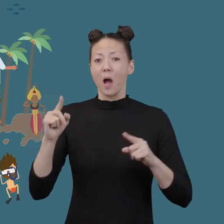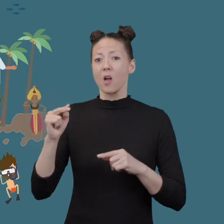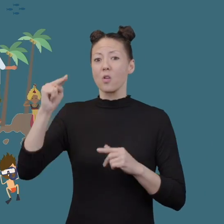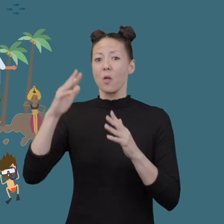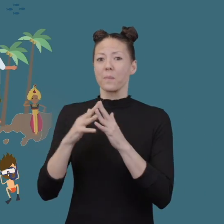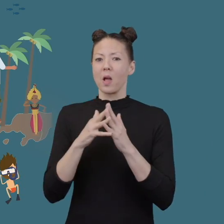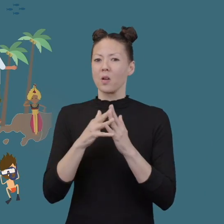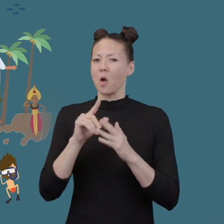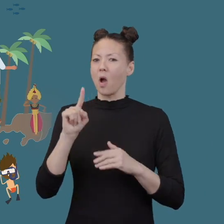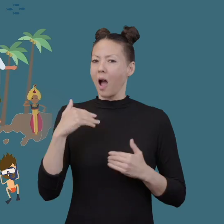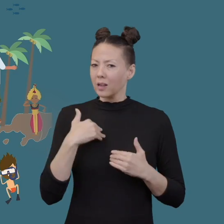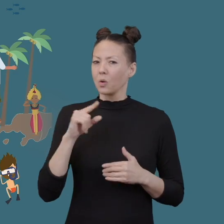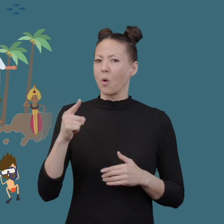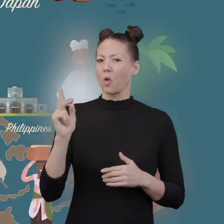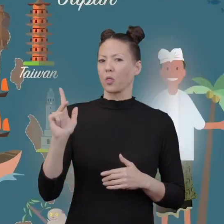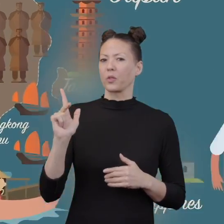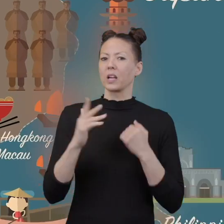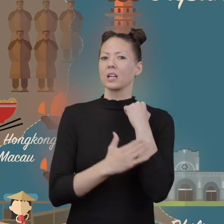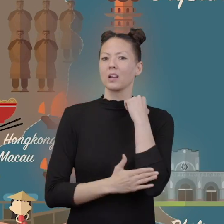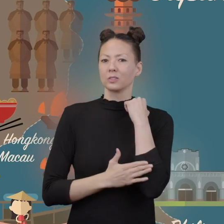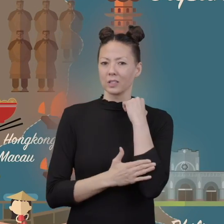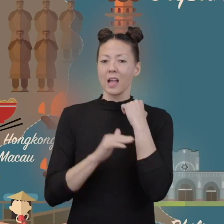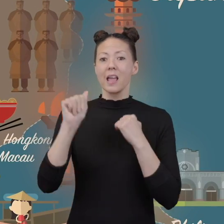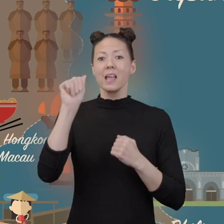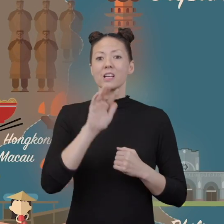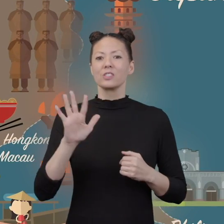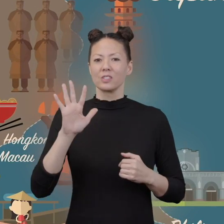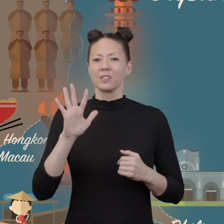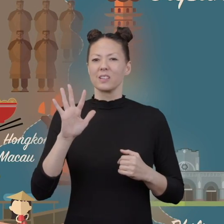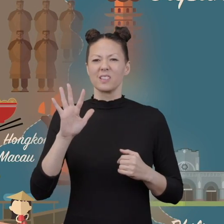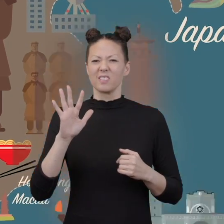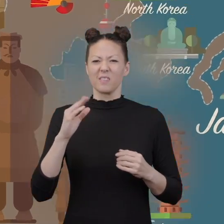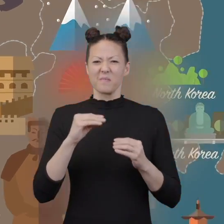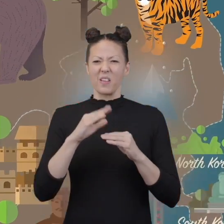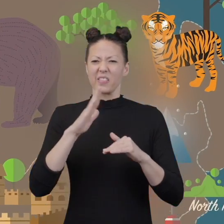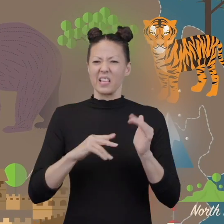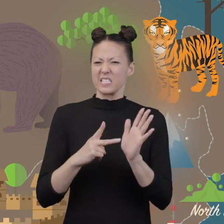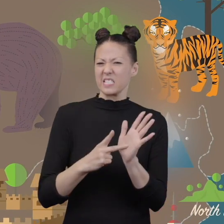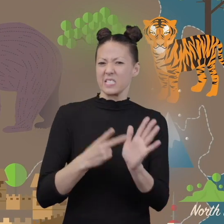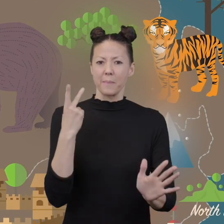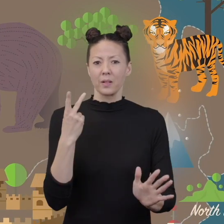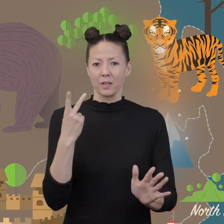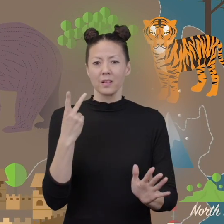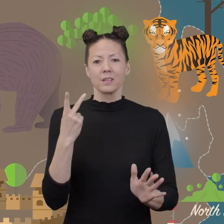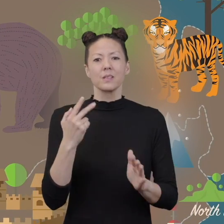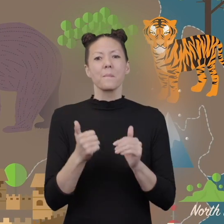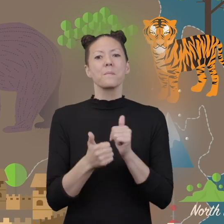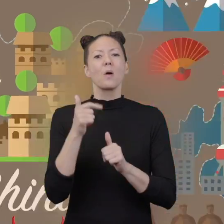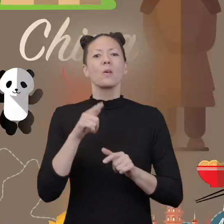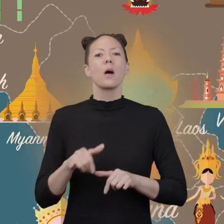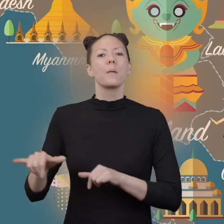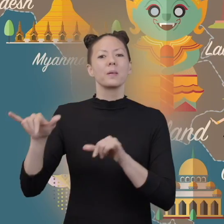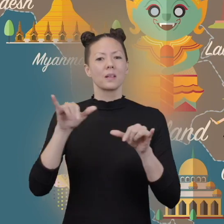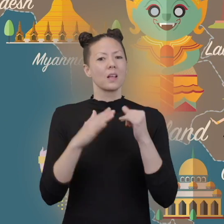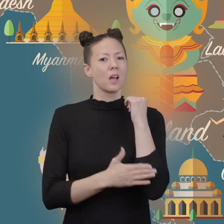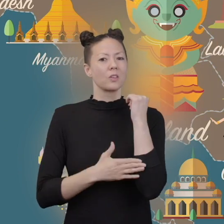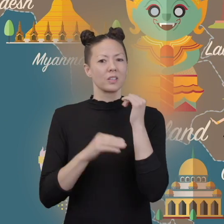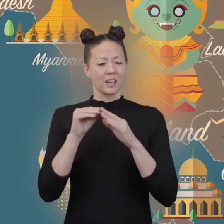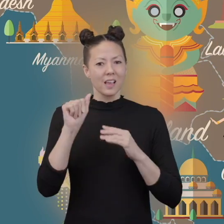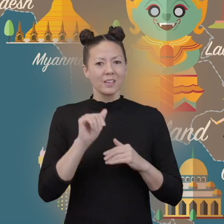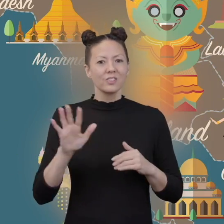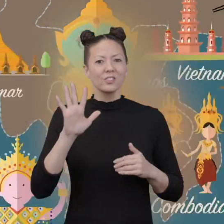the most notable countries in Asia are China, Russia, India,